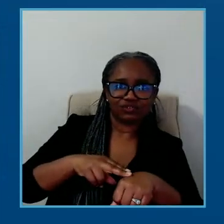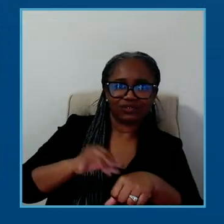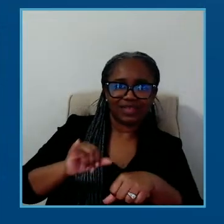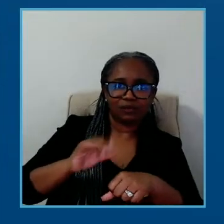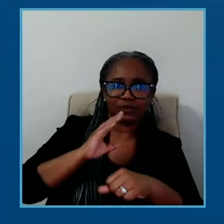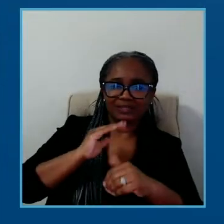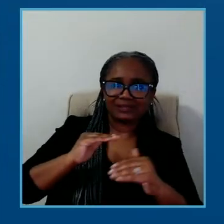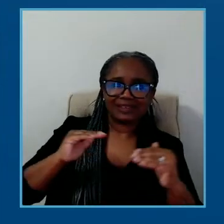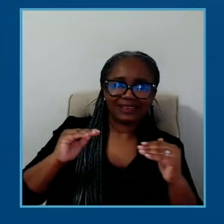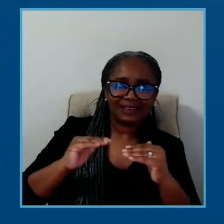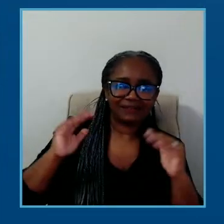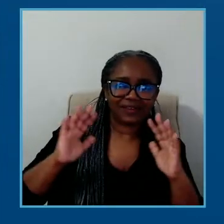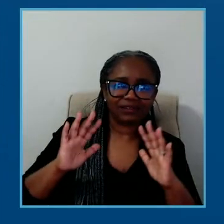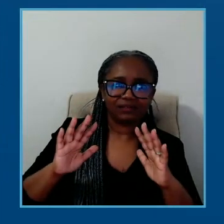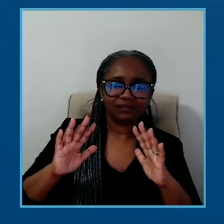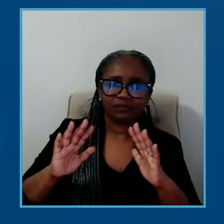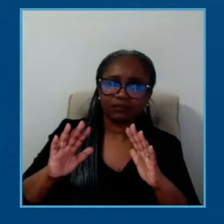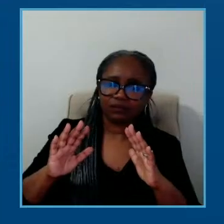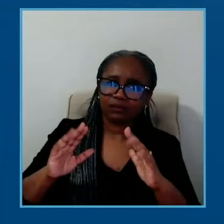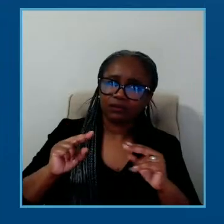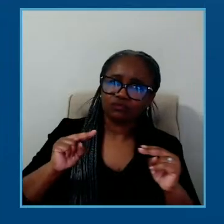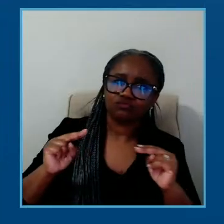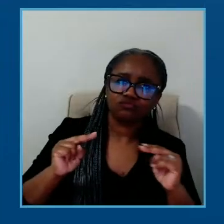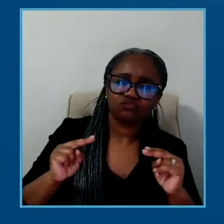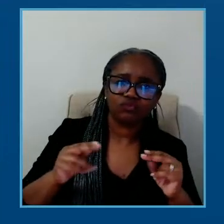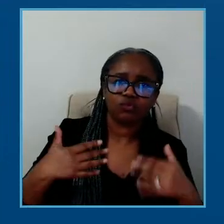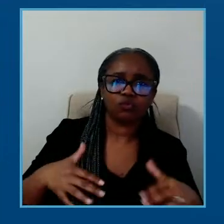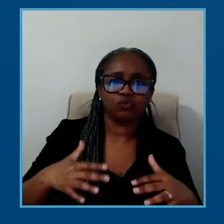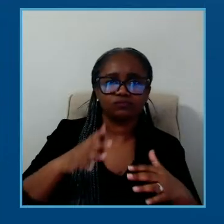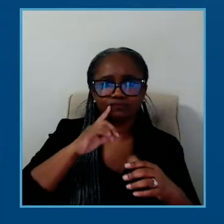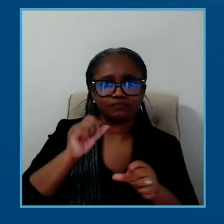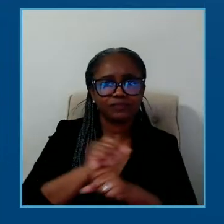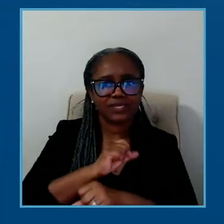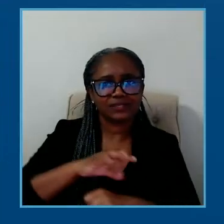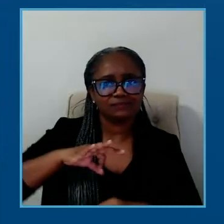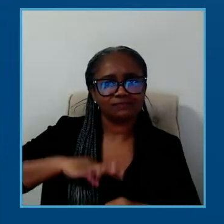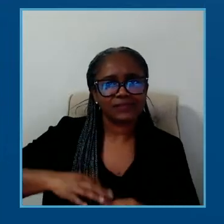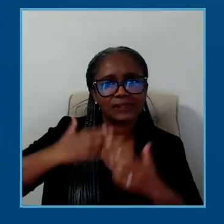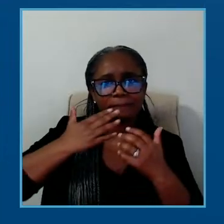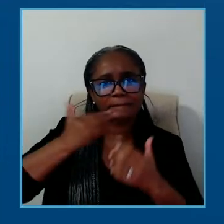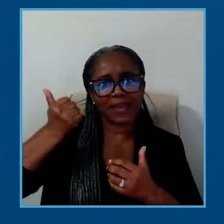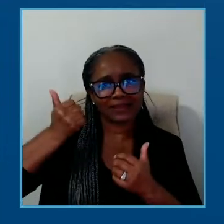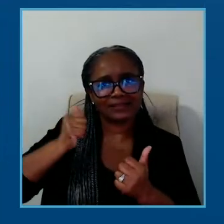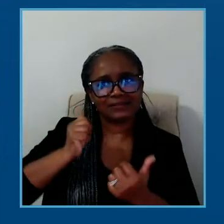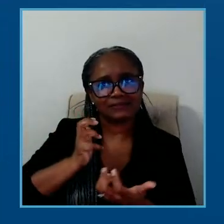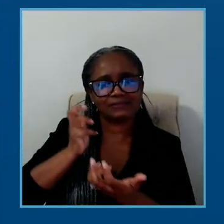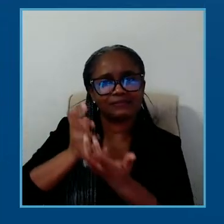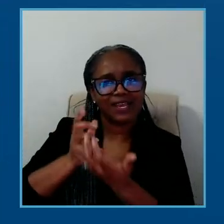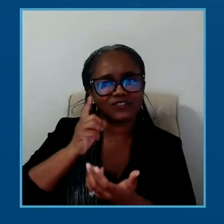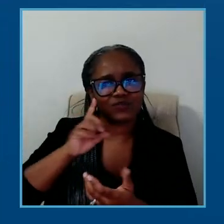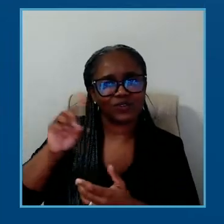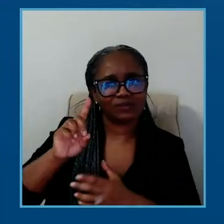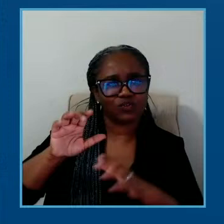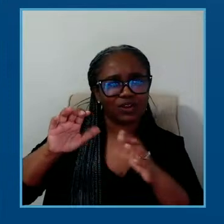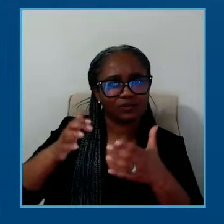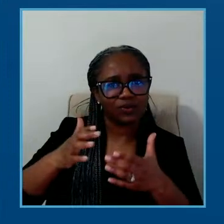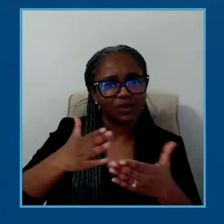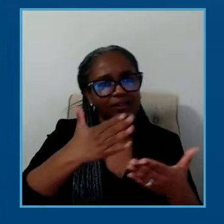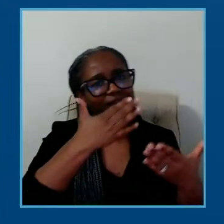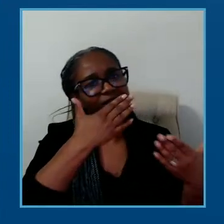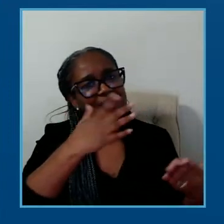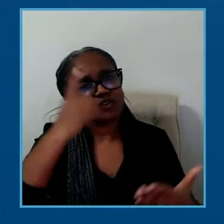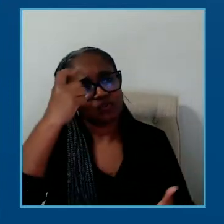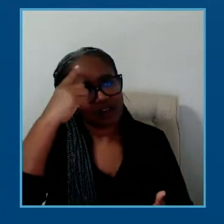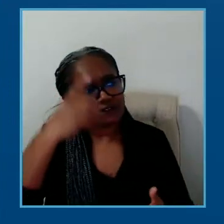in the best values of the Democratic Party. So thank you so much. Thank you, Governor. Yes, thank you, Governor. Ryan. Thank you,